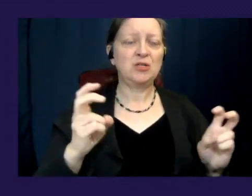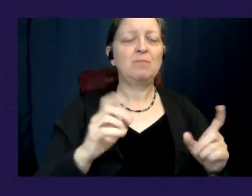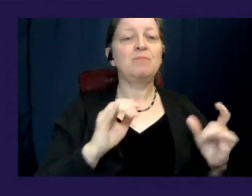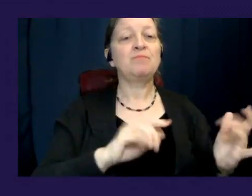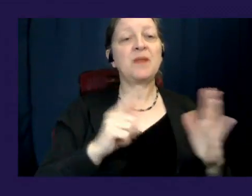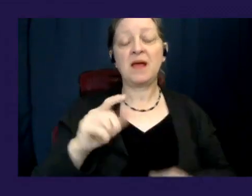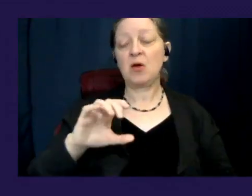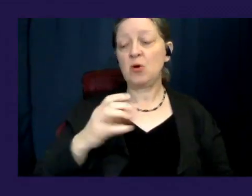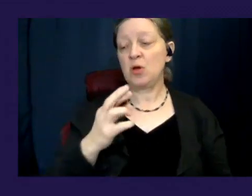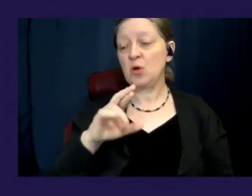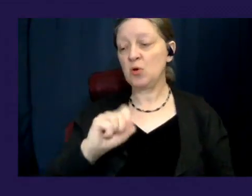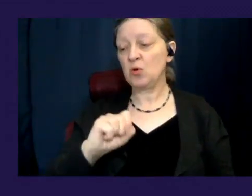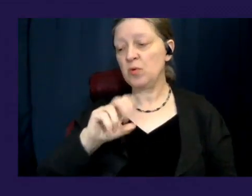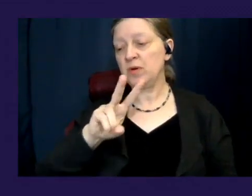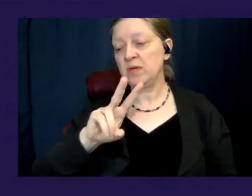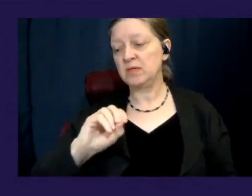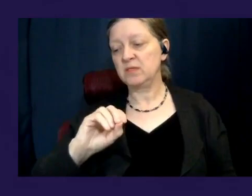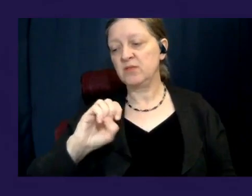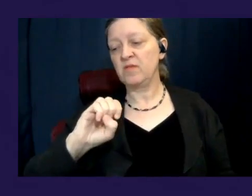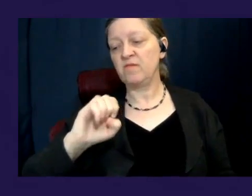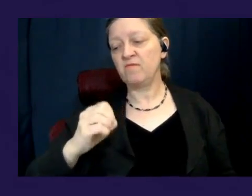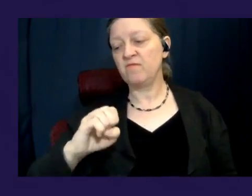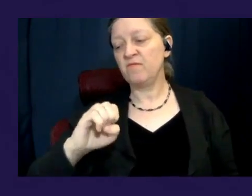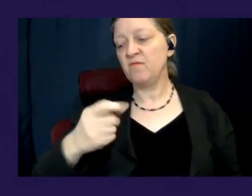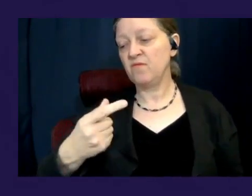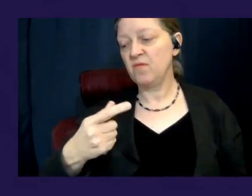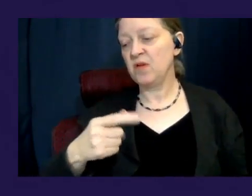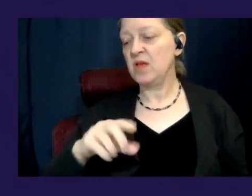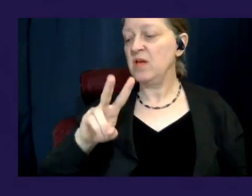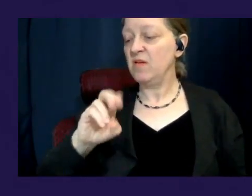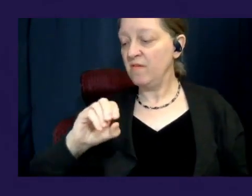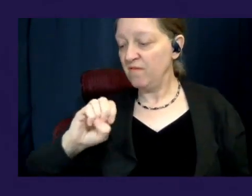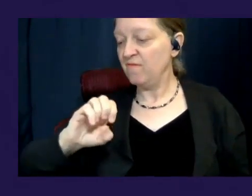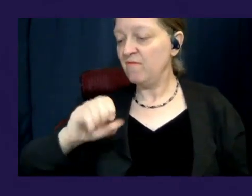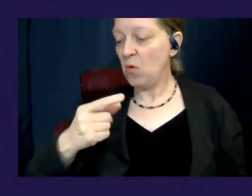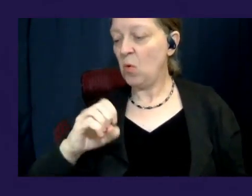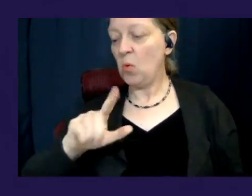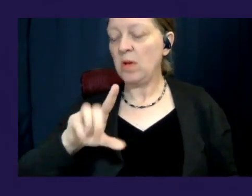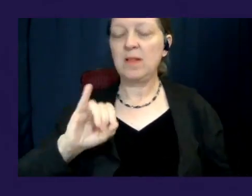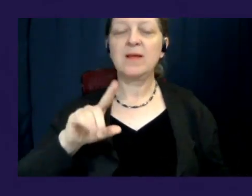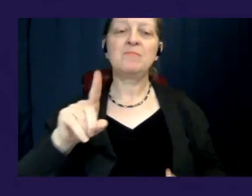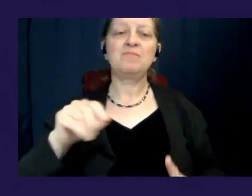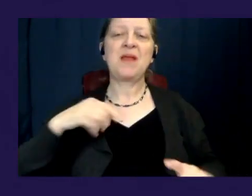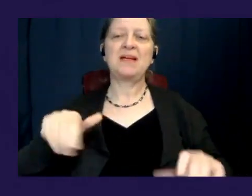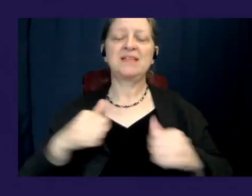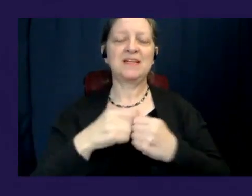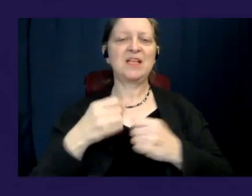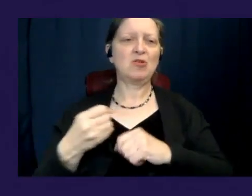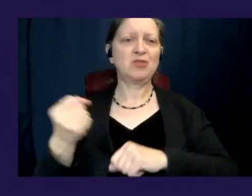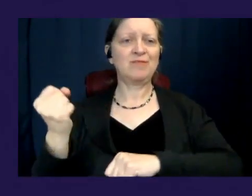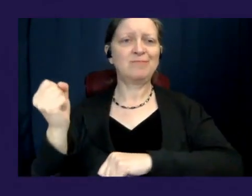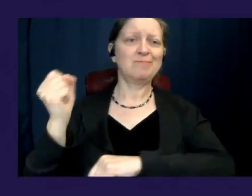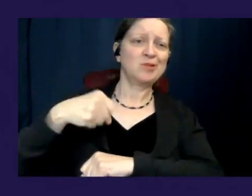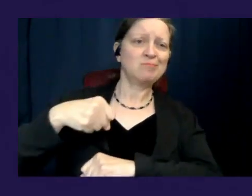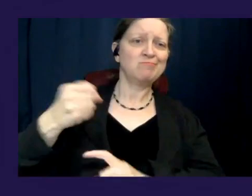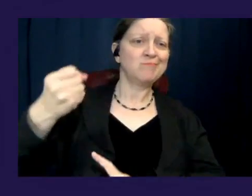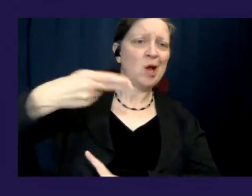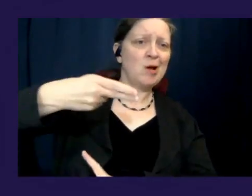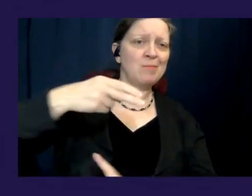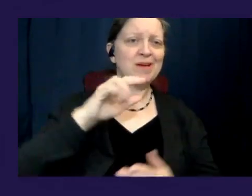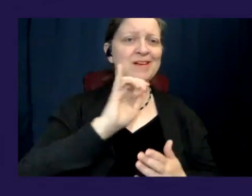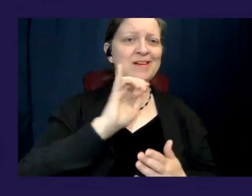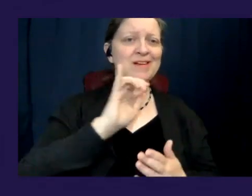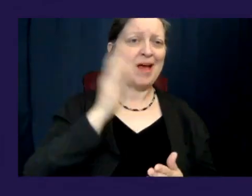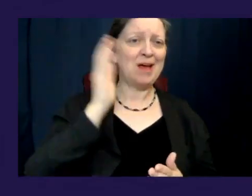has the challenge of somehow topping that and topping all the previous speakers. And talking about the CDC